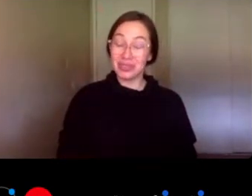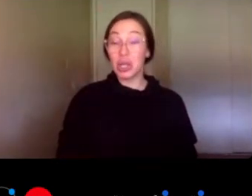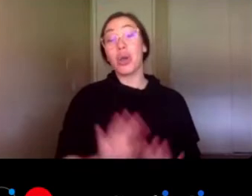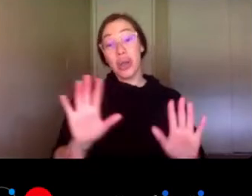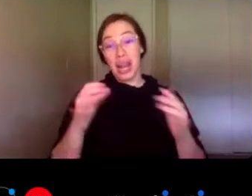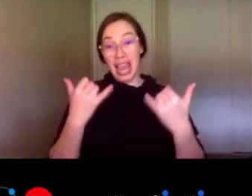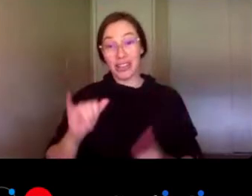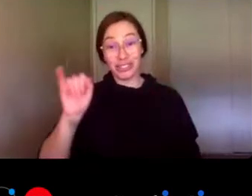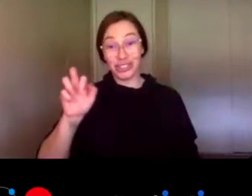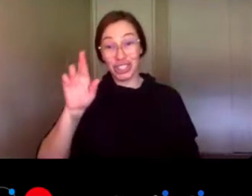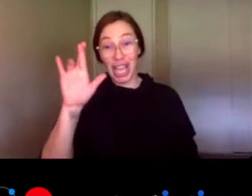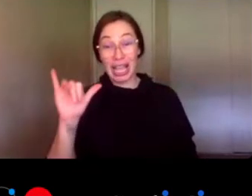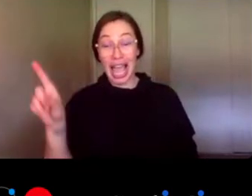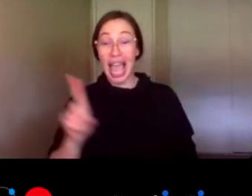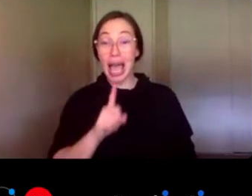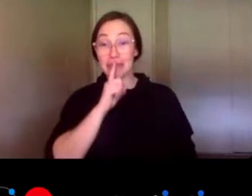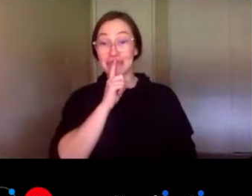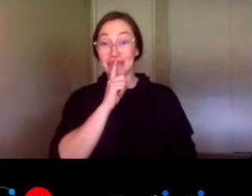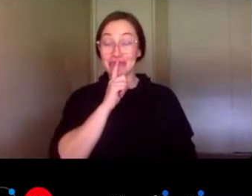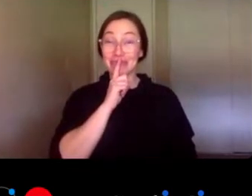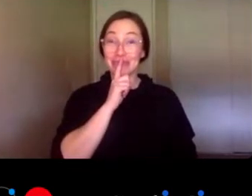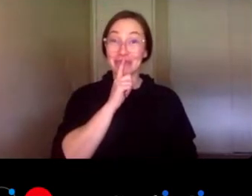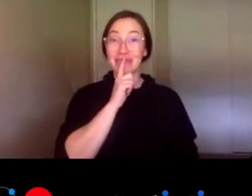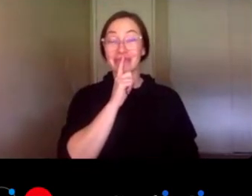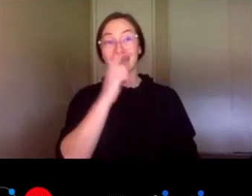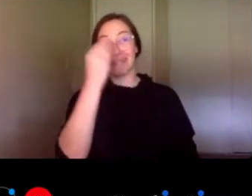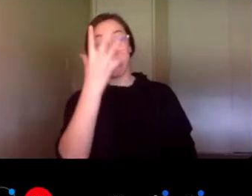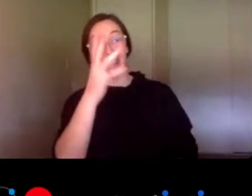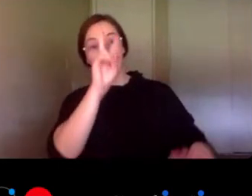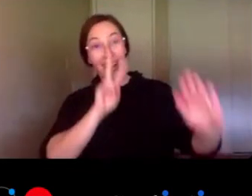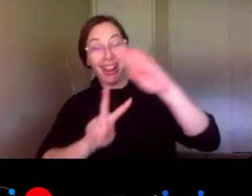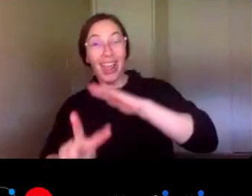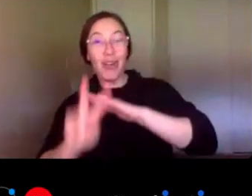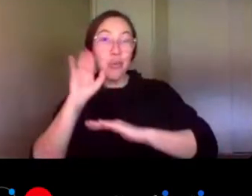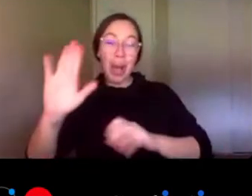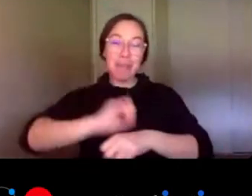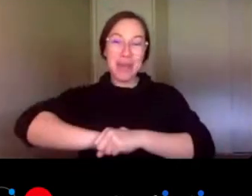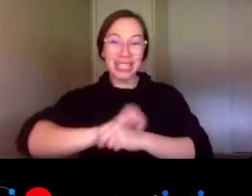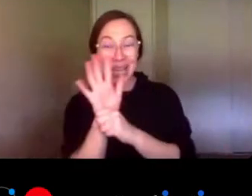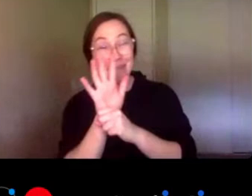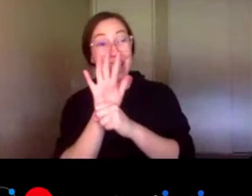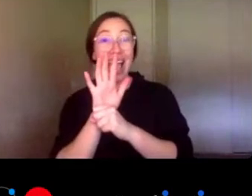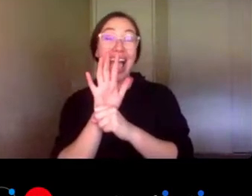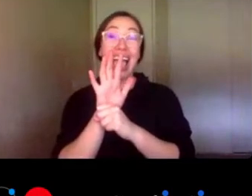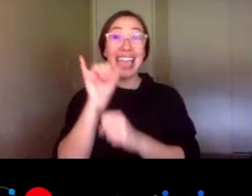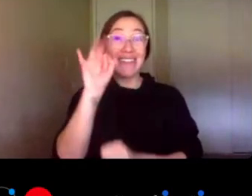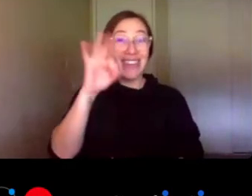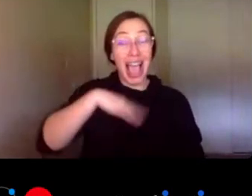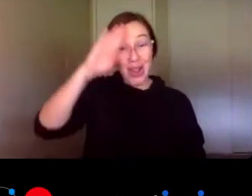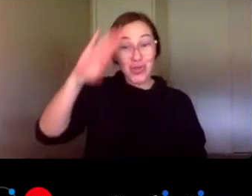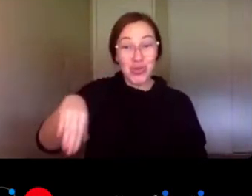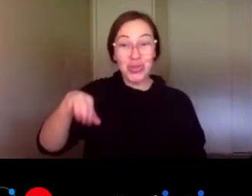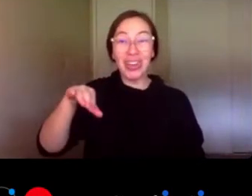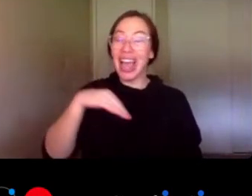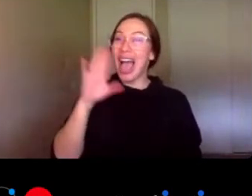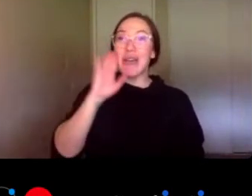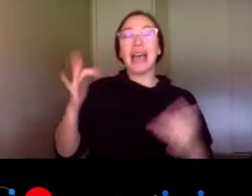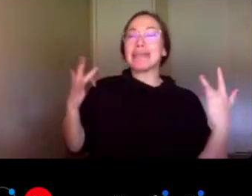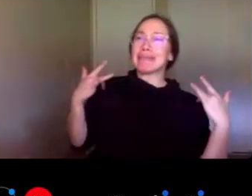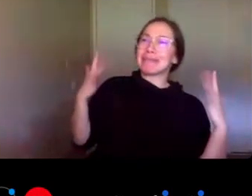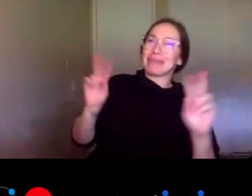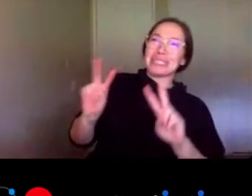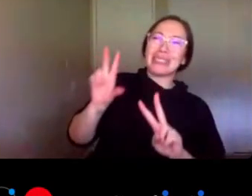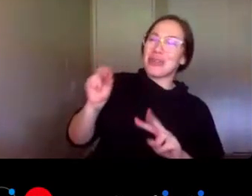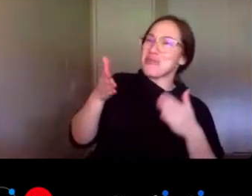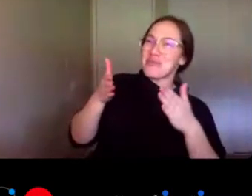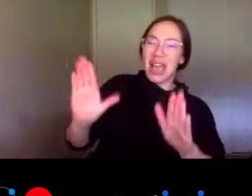now Jerry didn't tell me in his crystal ball that there was going to be a pandemic coming. I would have probably said, no way, man. I'm